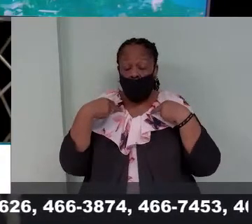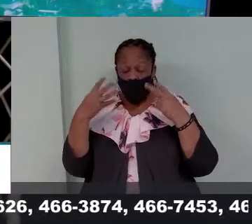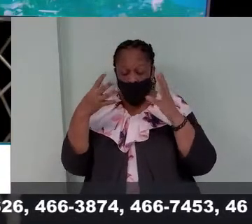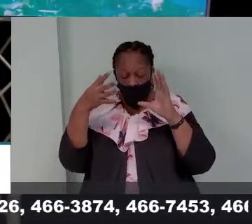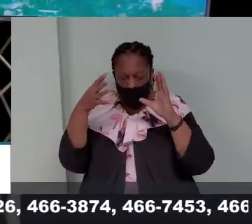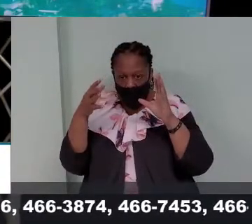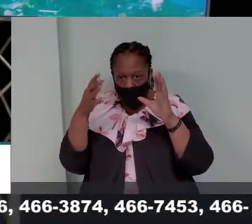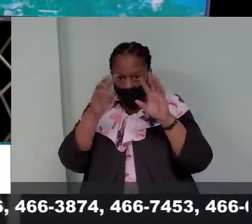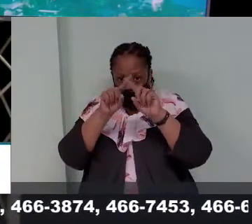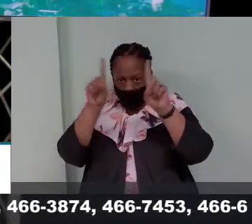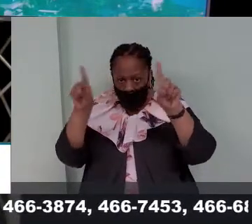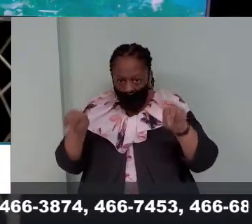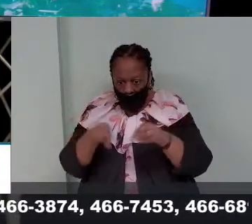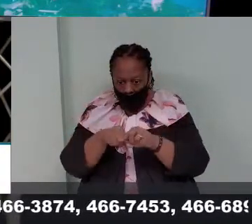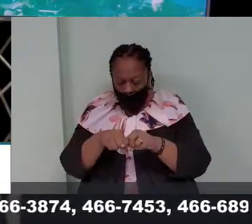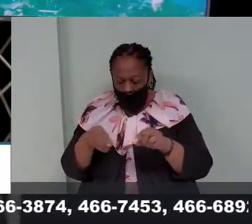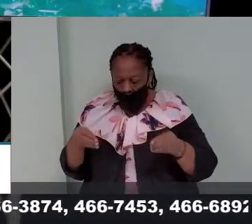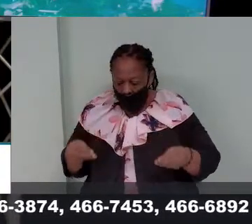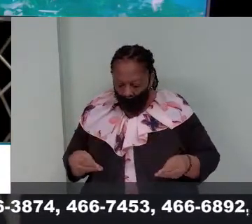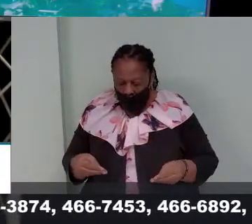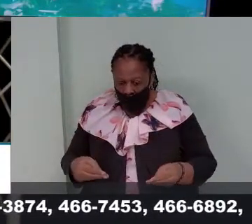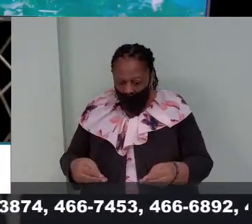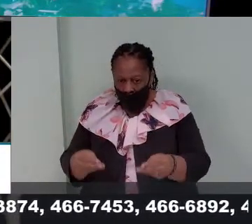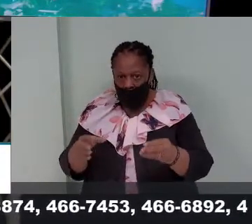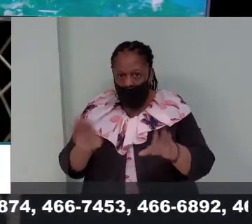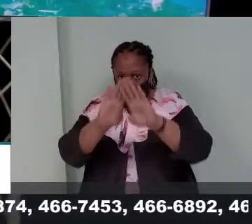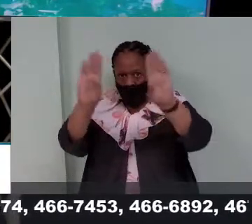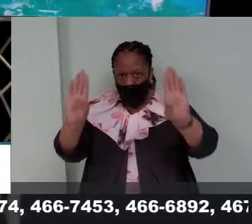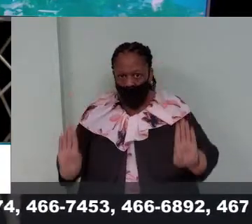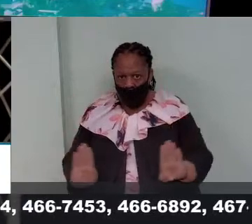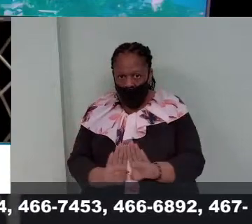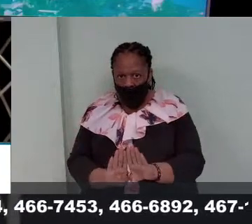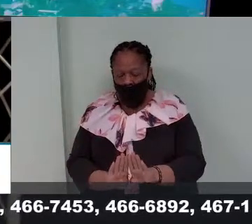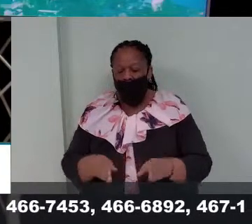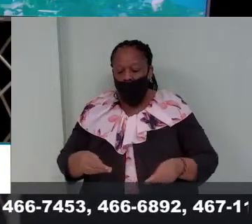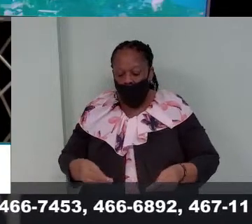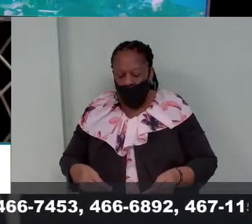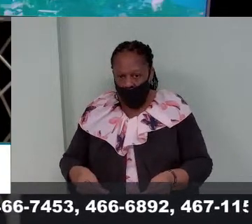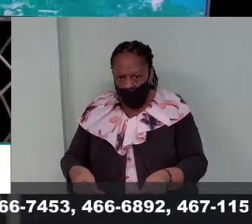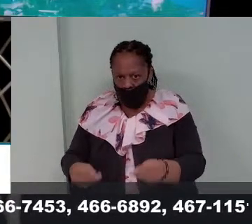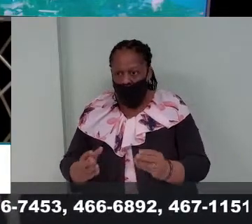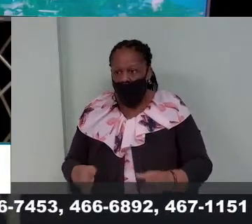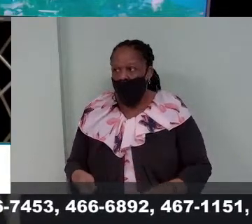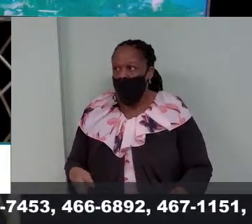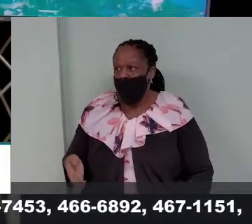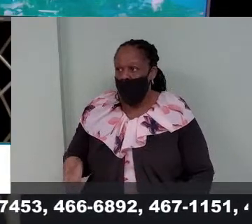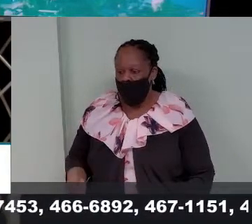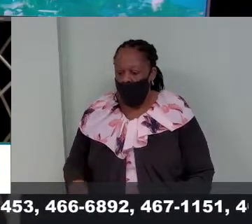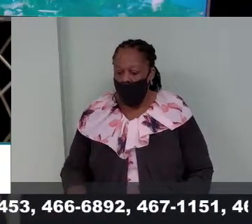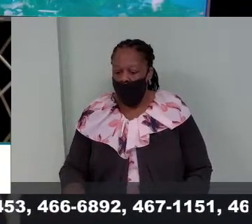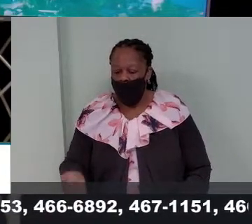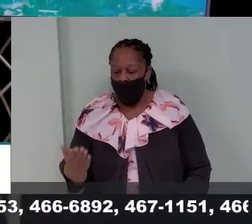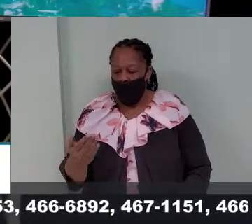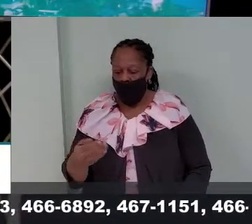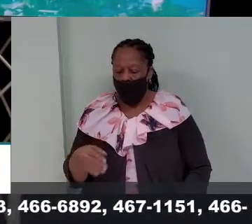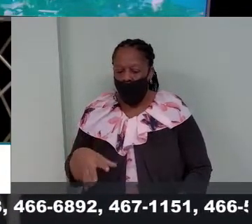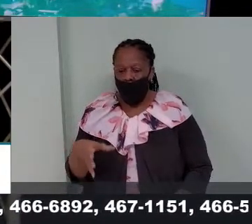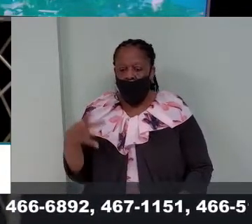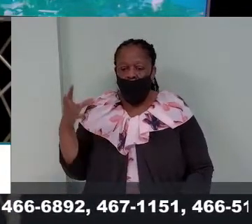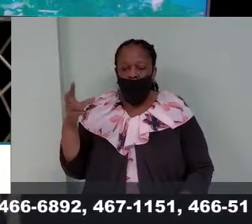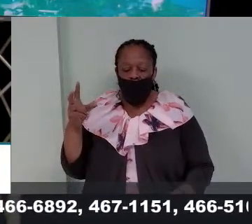particular area designed to protect the customs officer, protect the traveler, and your bags to be able to be screened